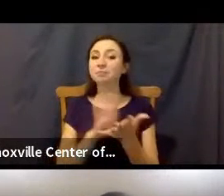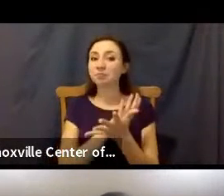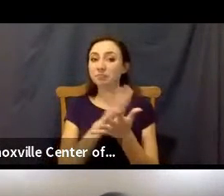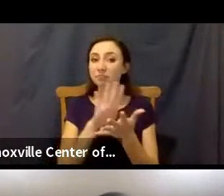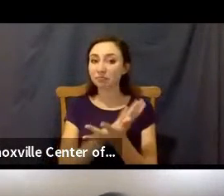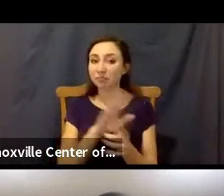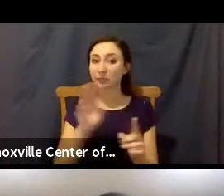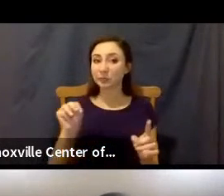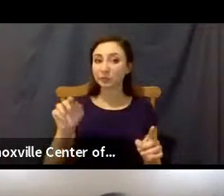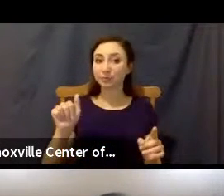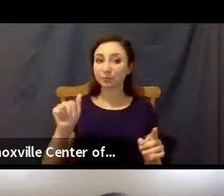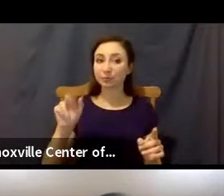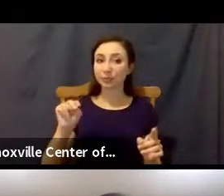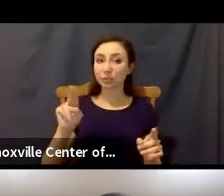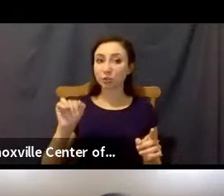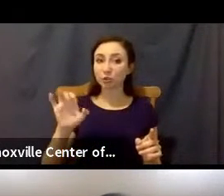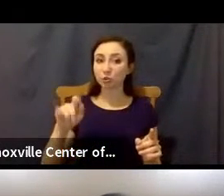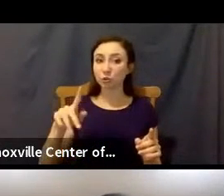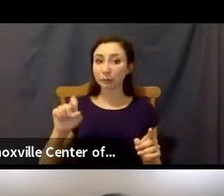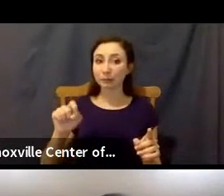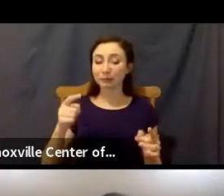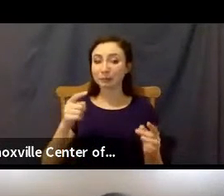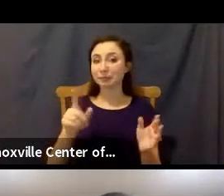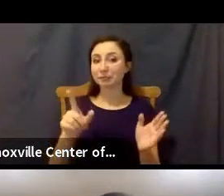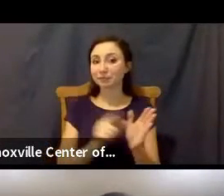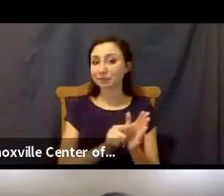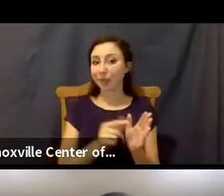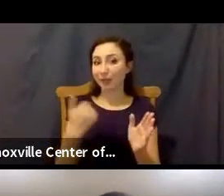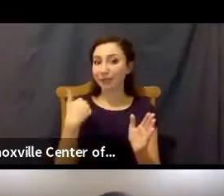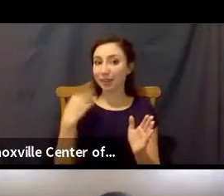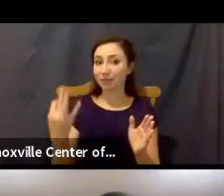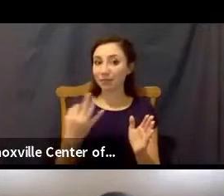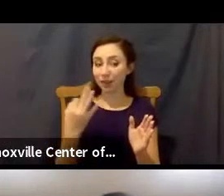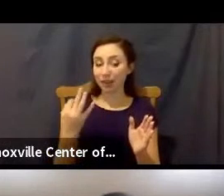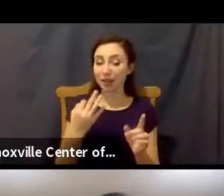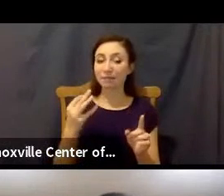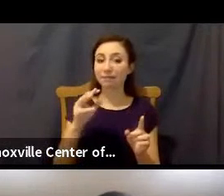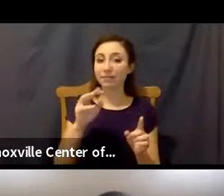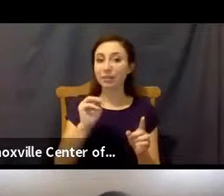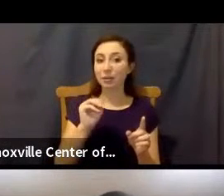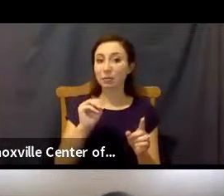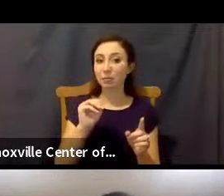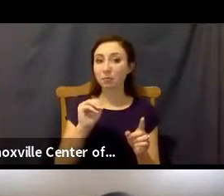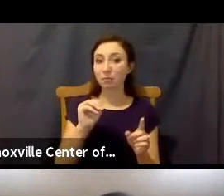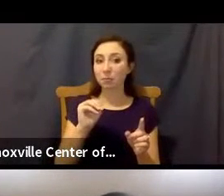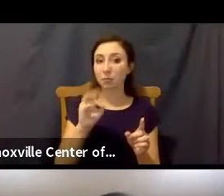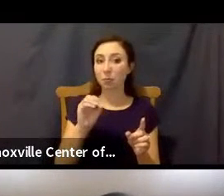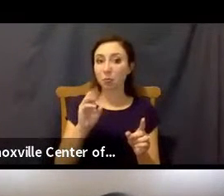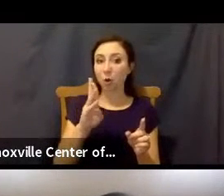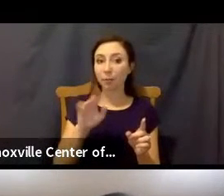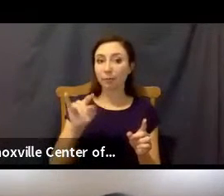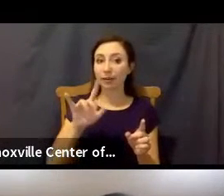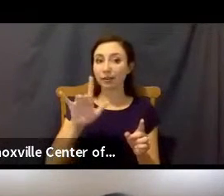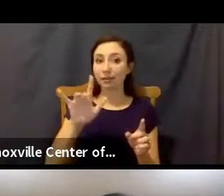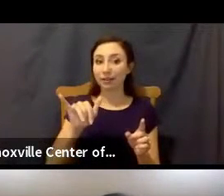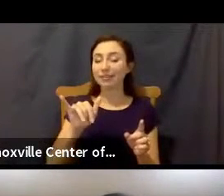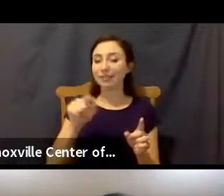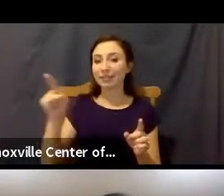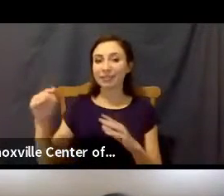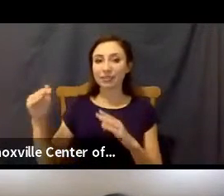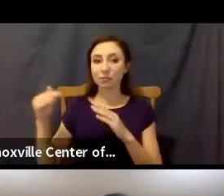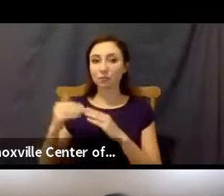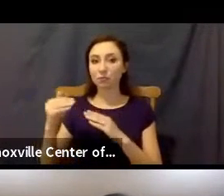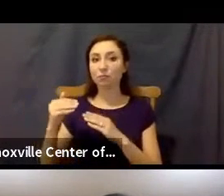in the Morbidity and Mortality Weekly Report, which for those out there watching. This is a peer-reviewed journal that comes out from